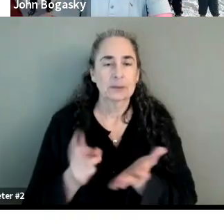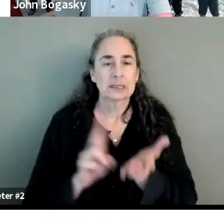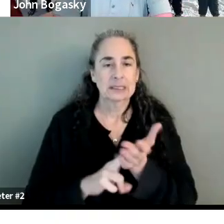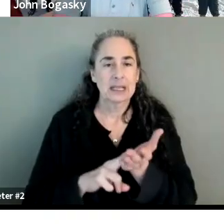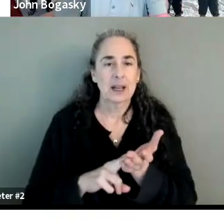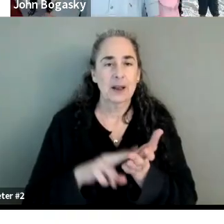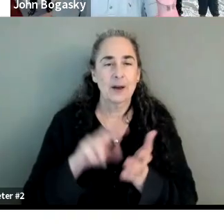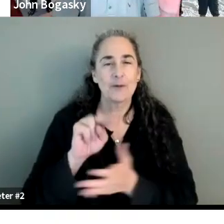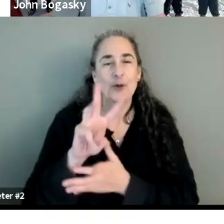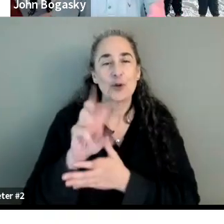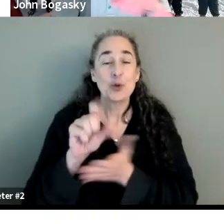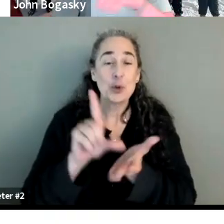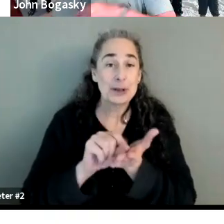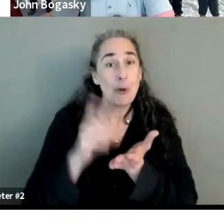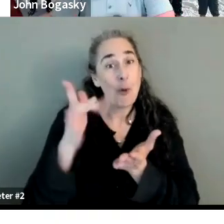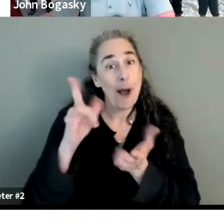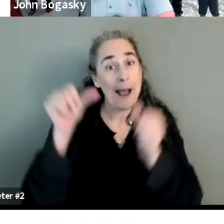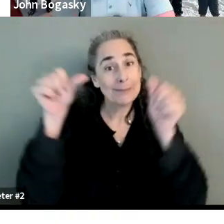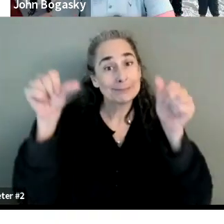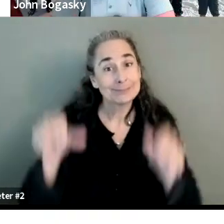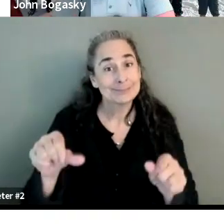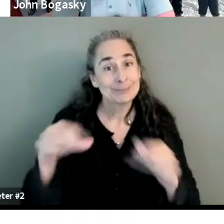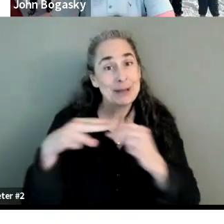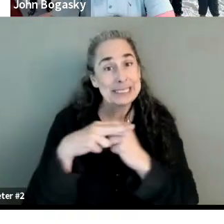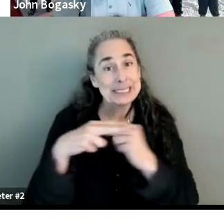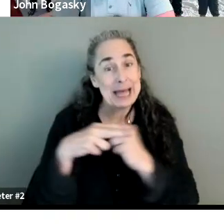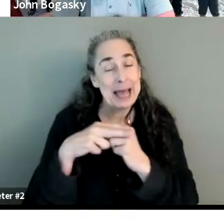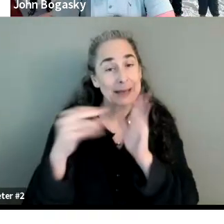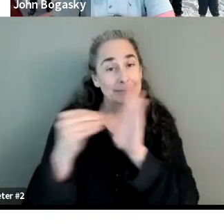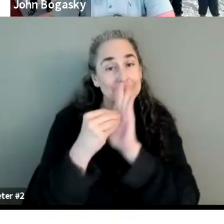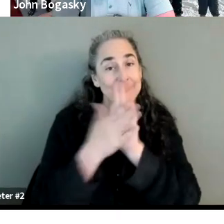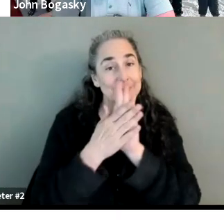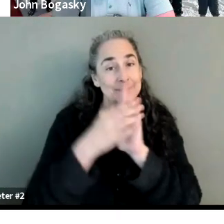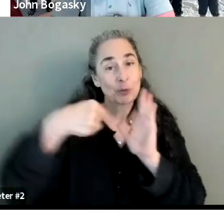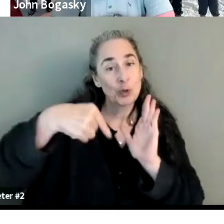I made it in my slide and put the QR code there.